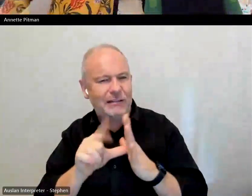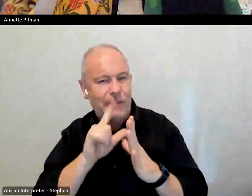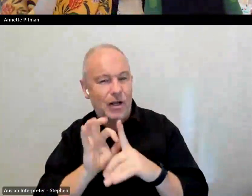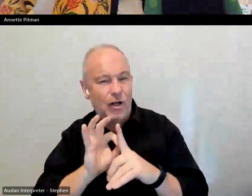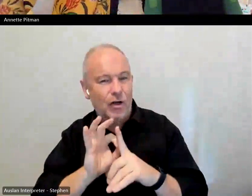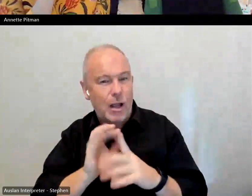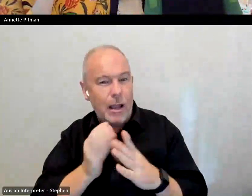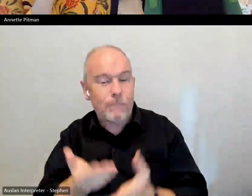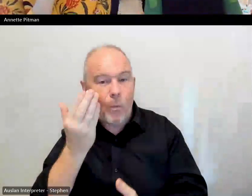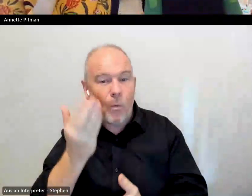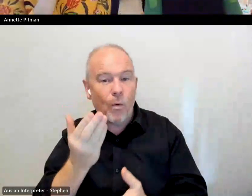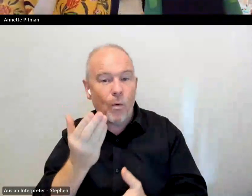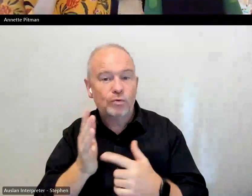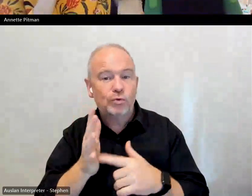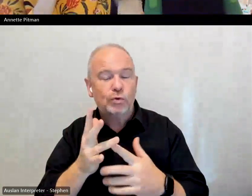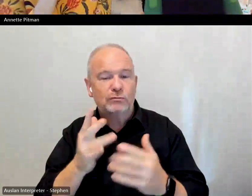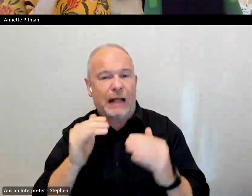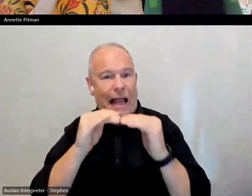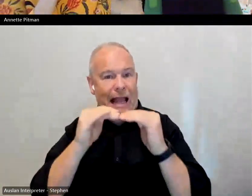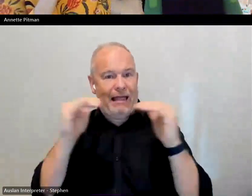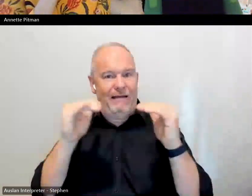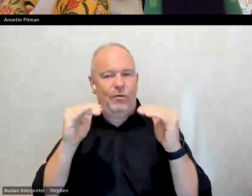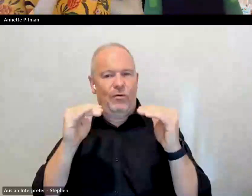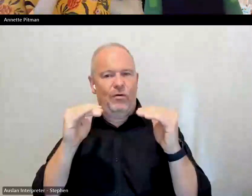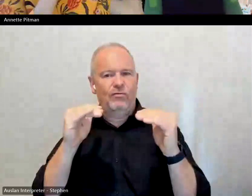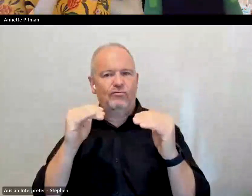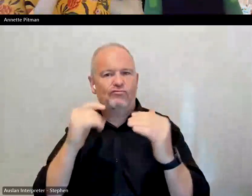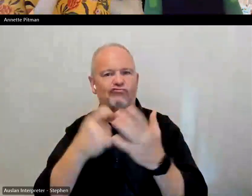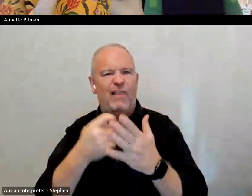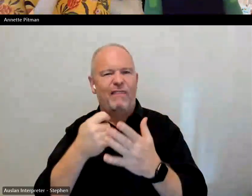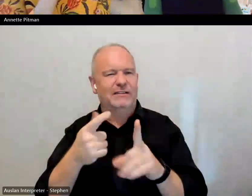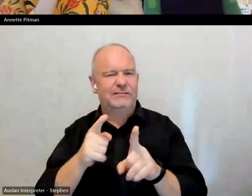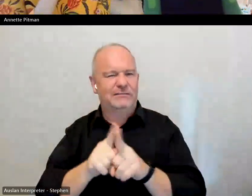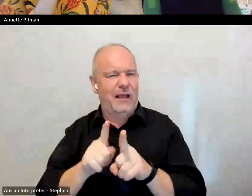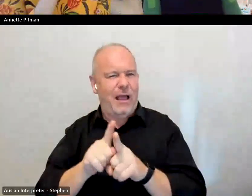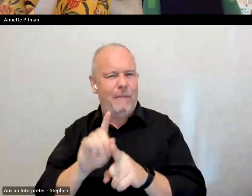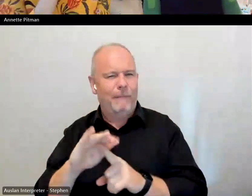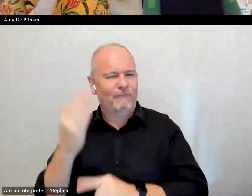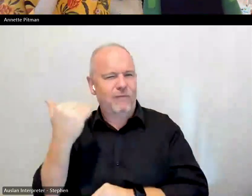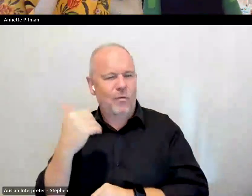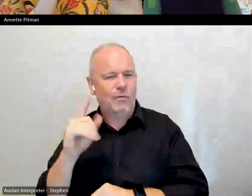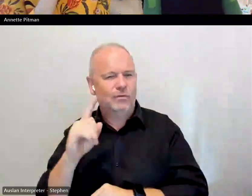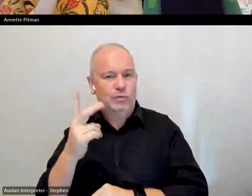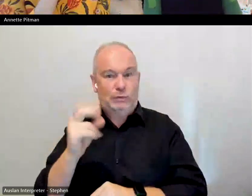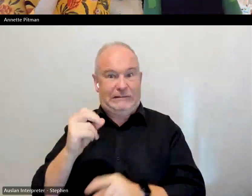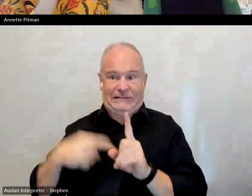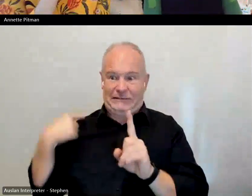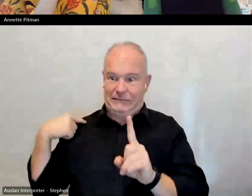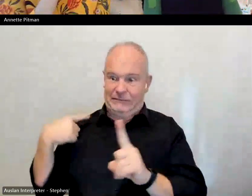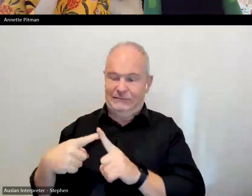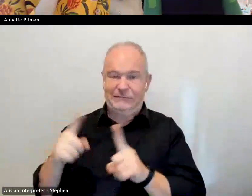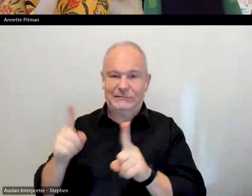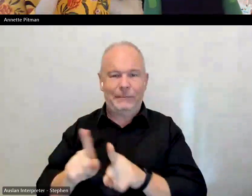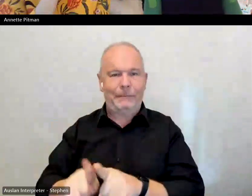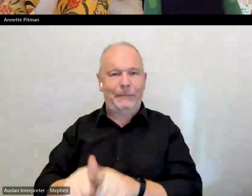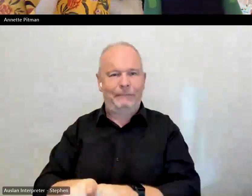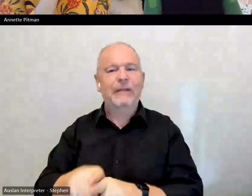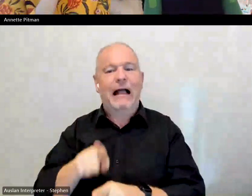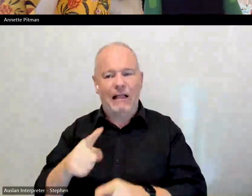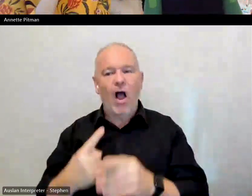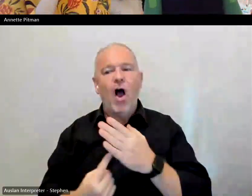to a level rather than the same amount that it has been for 20 years? This is the